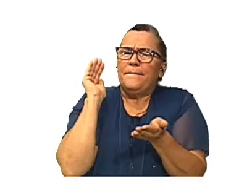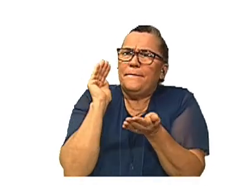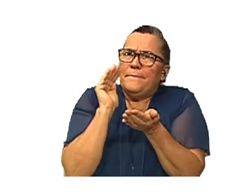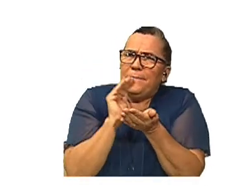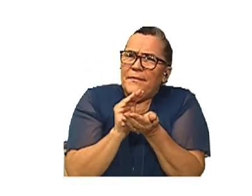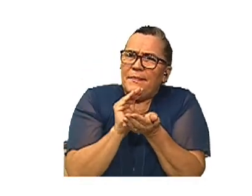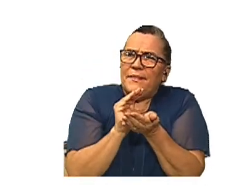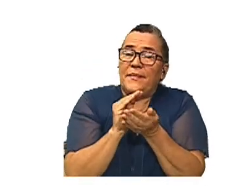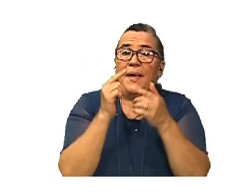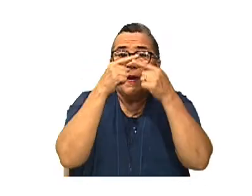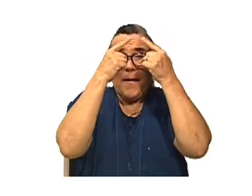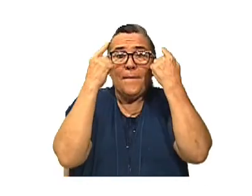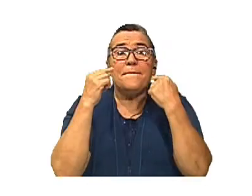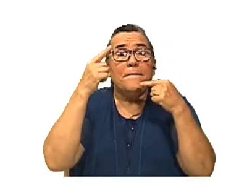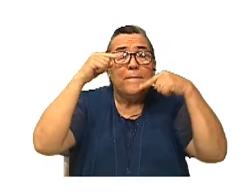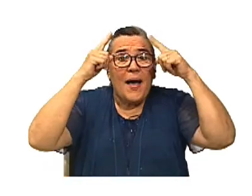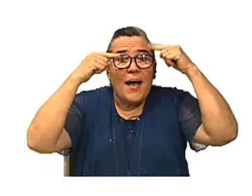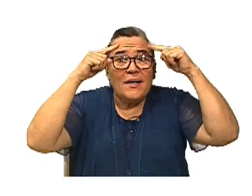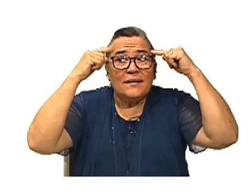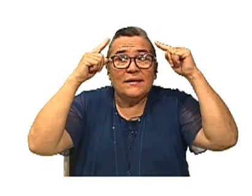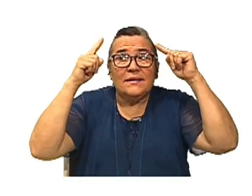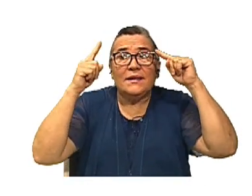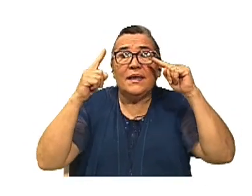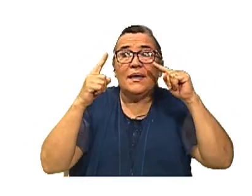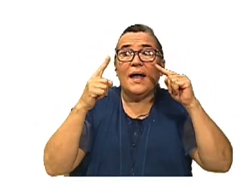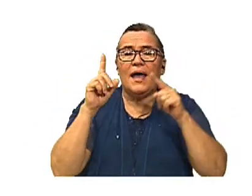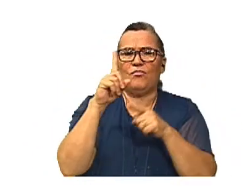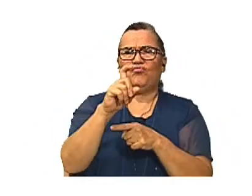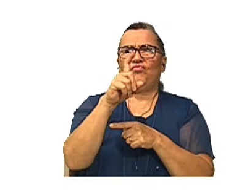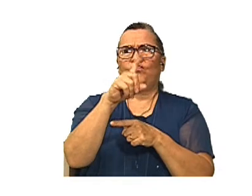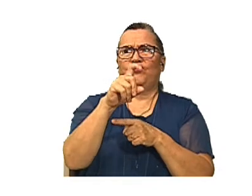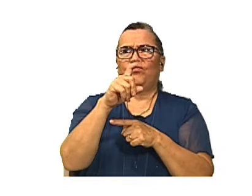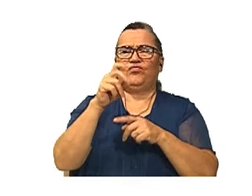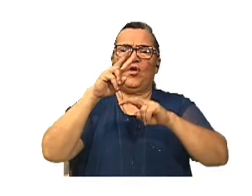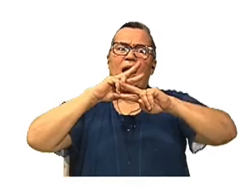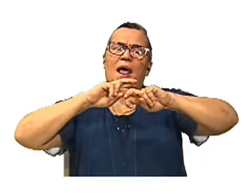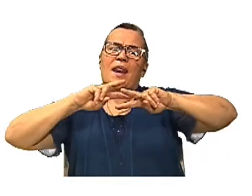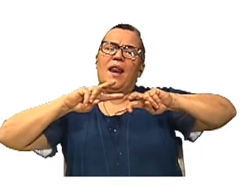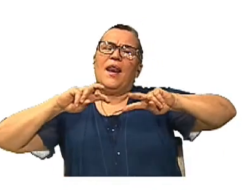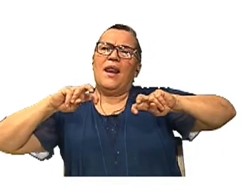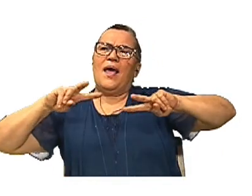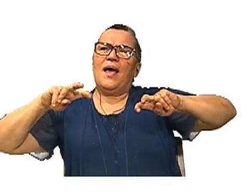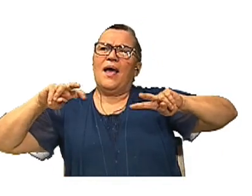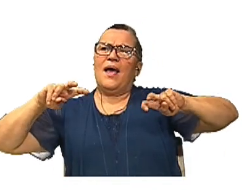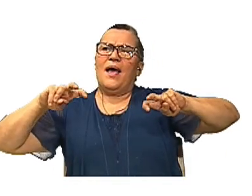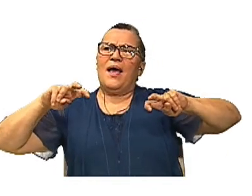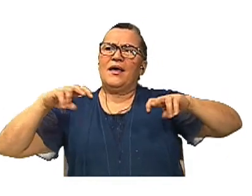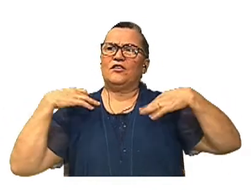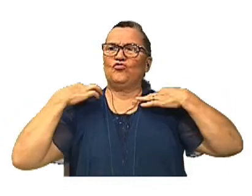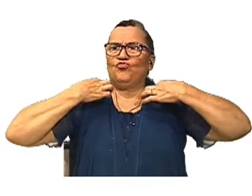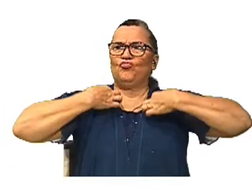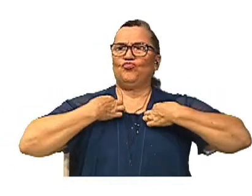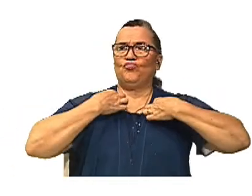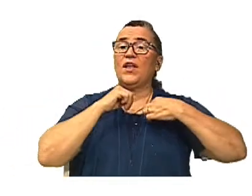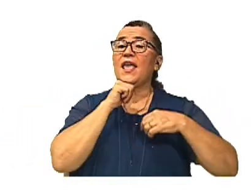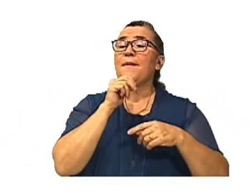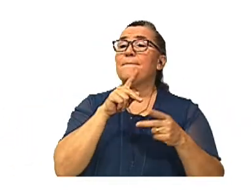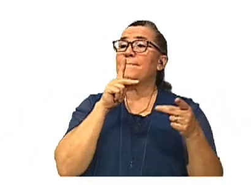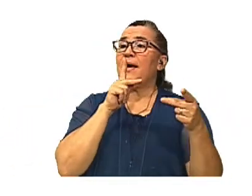minimize, mascara, spreading, analyzes, suit,